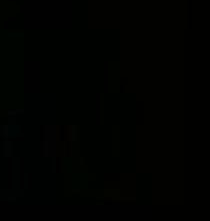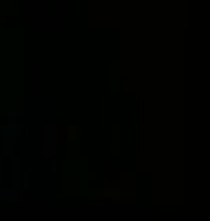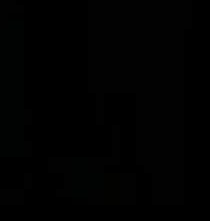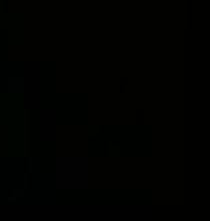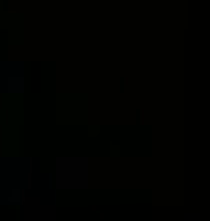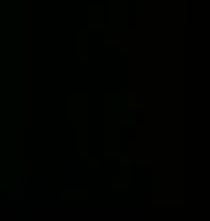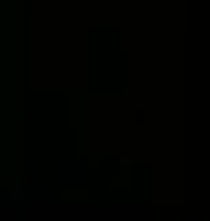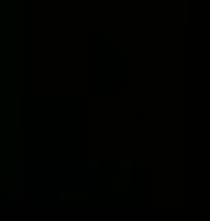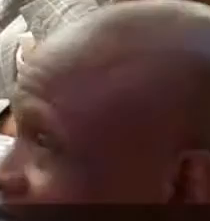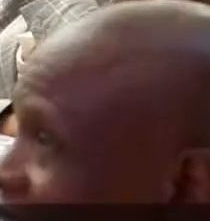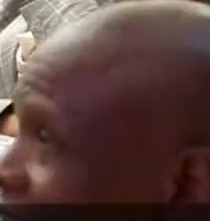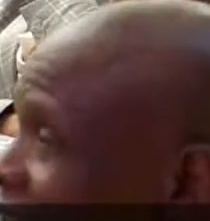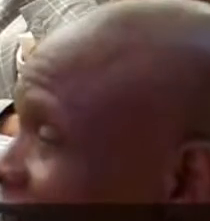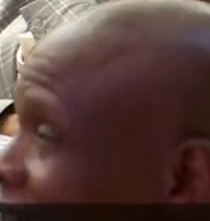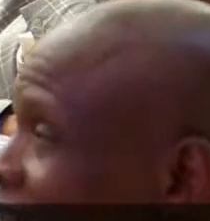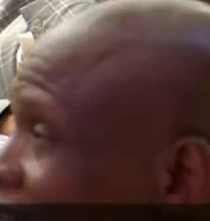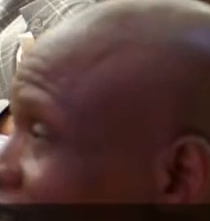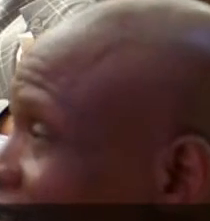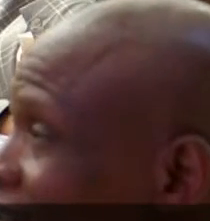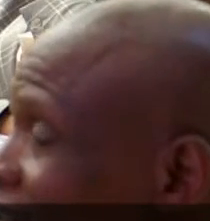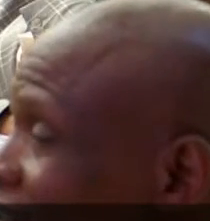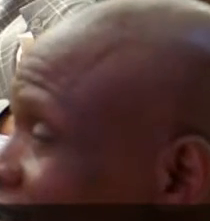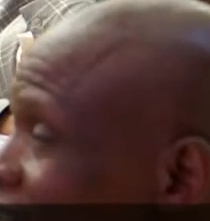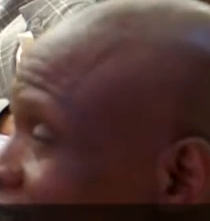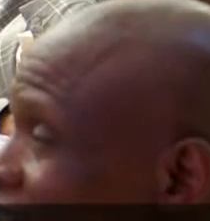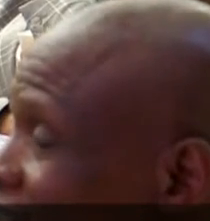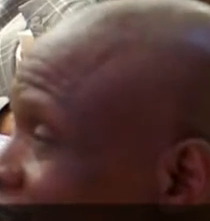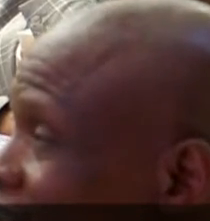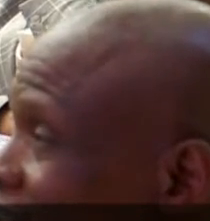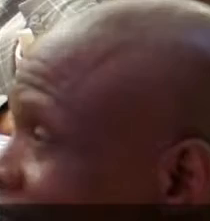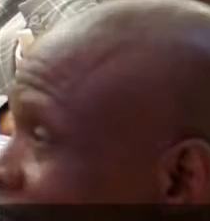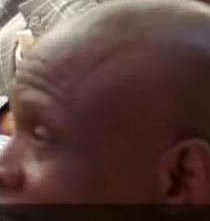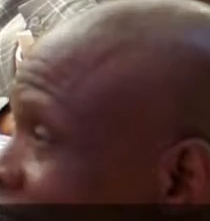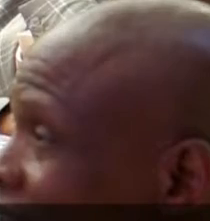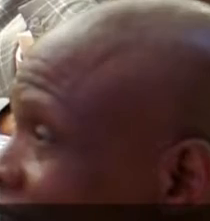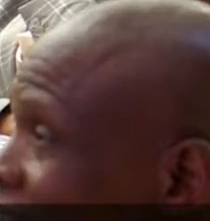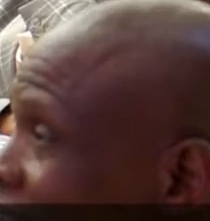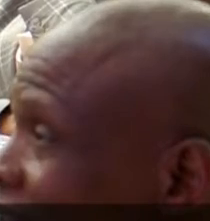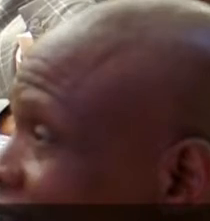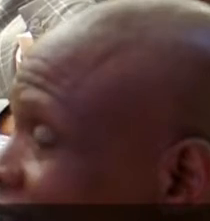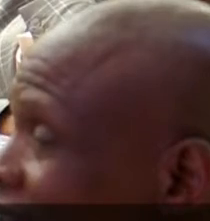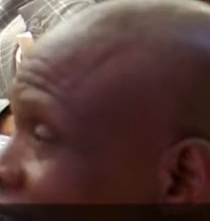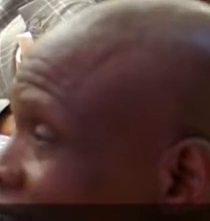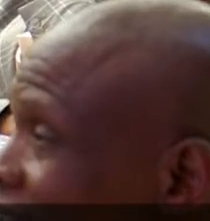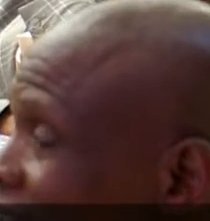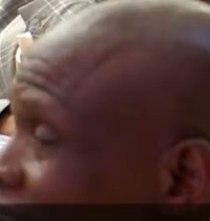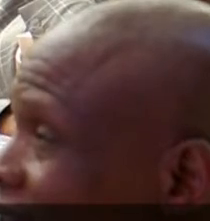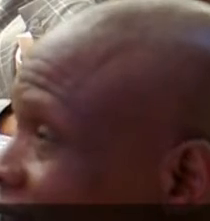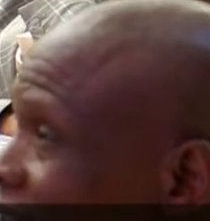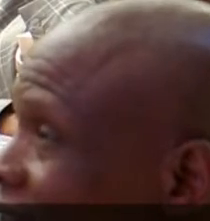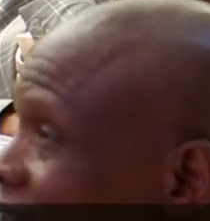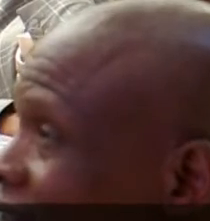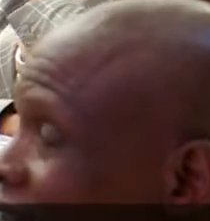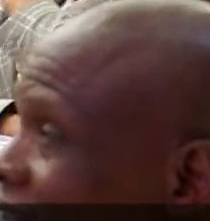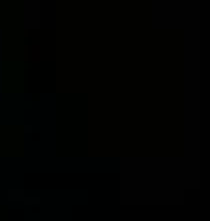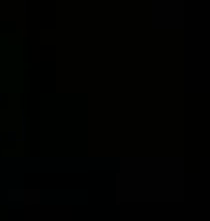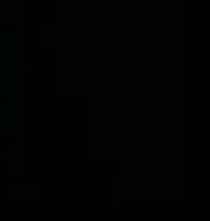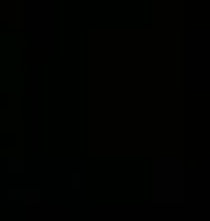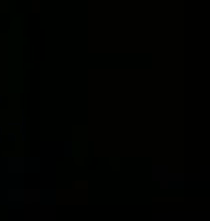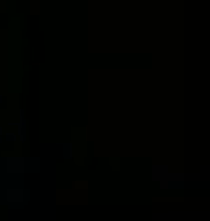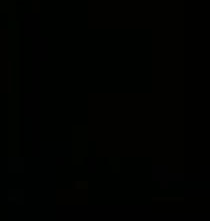And these factors can be broken down into individual, family,